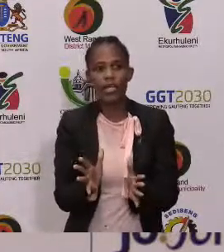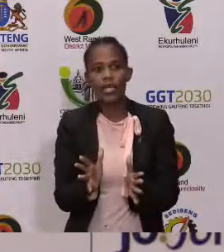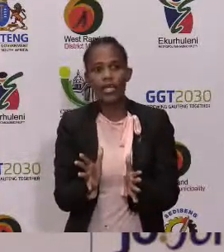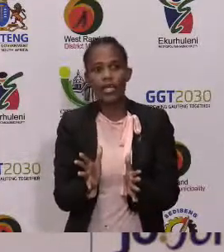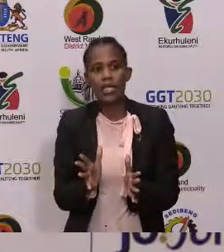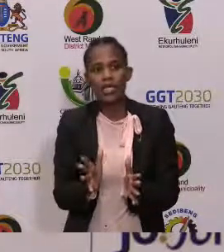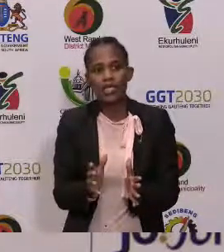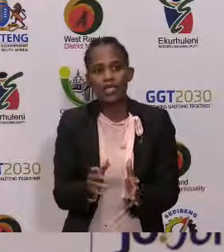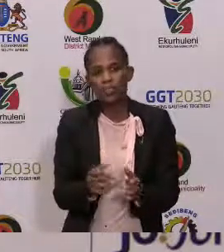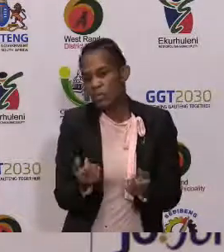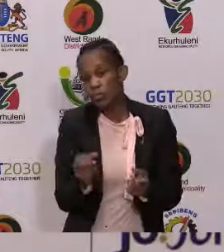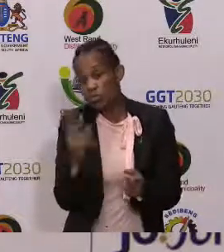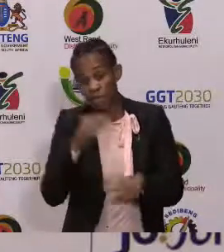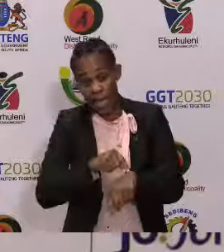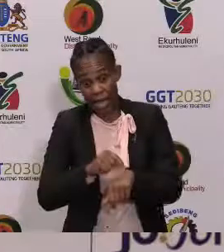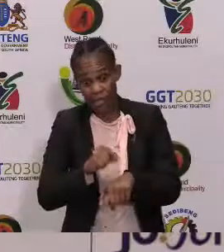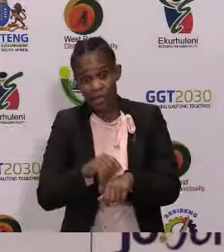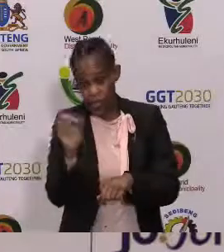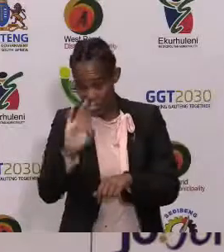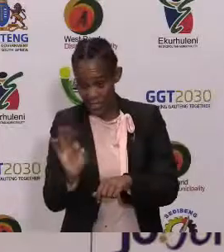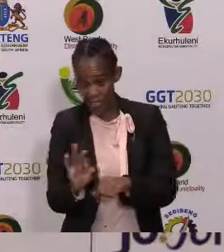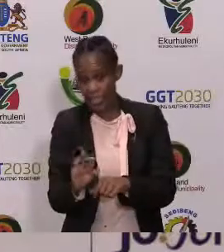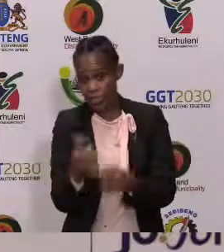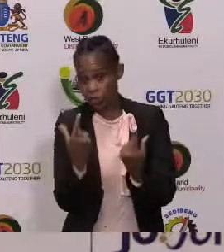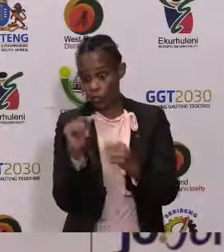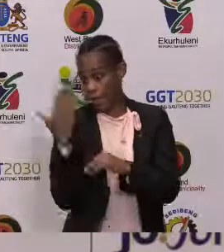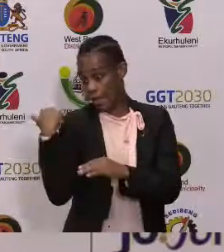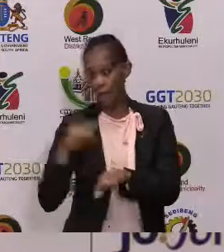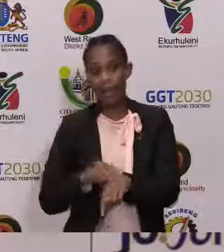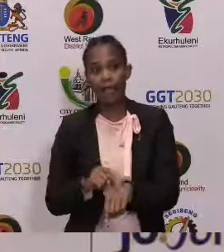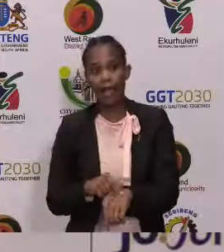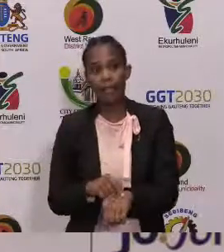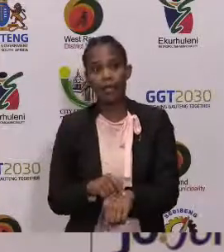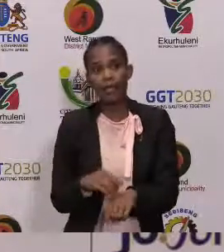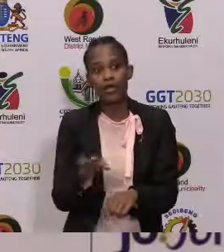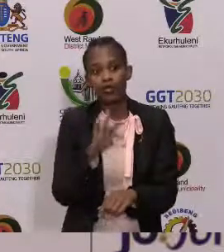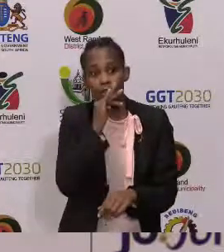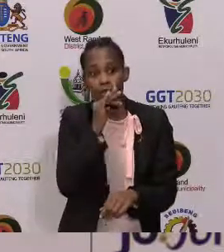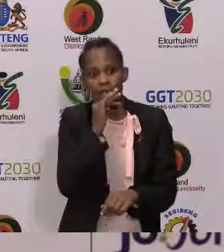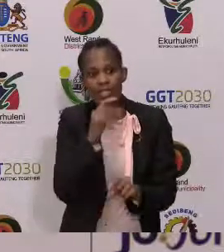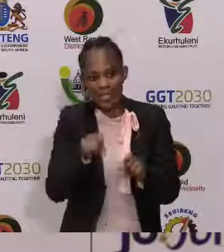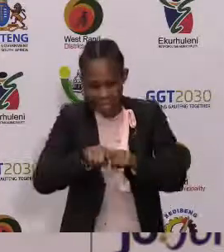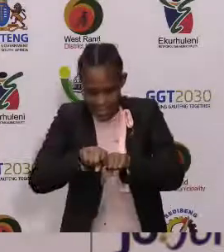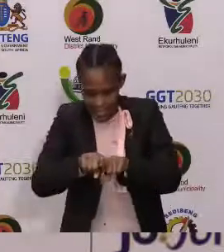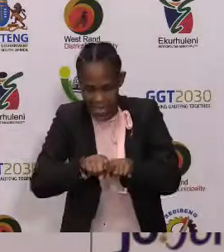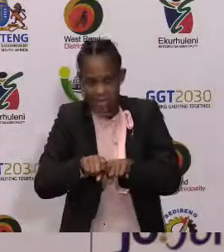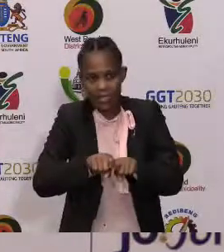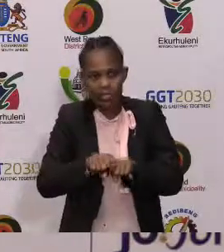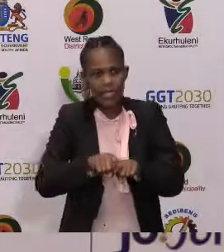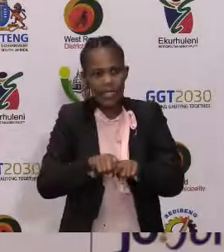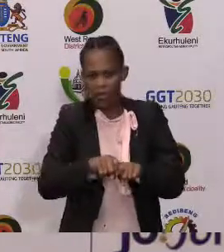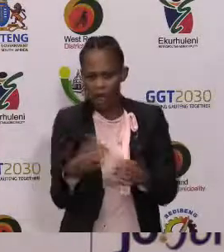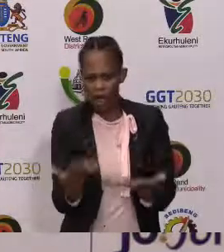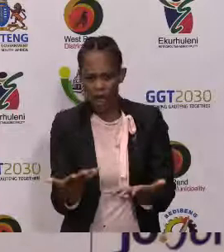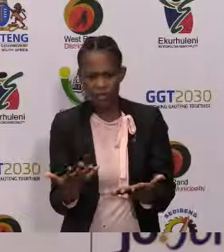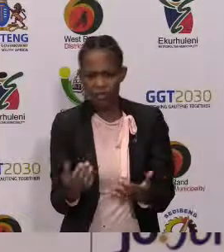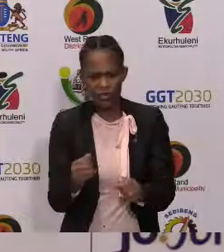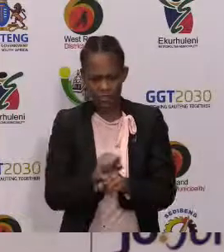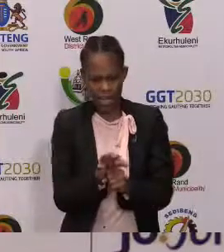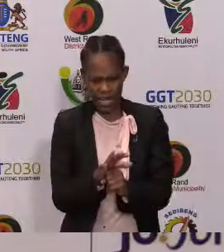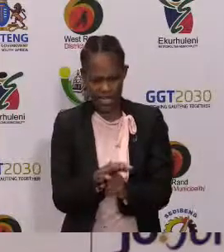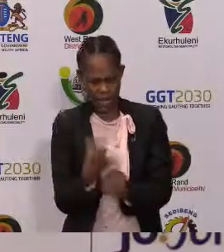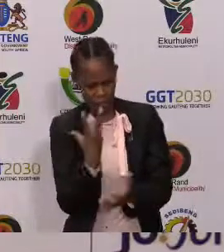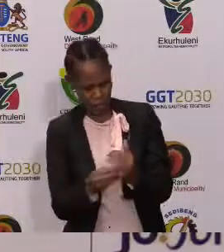that percentage when we consider that many people tested negative despite them being tested because the antibody has disappeared by now. At